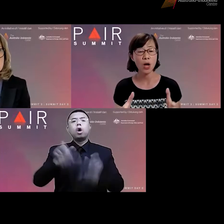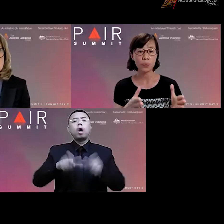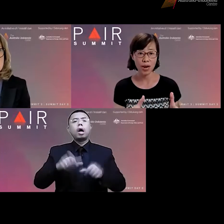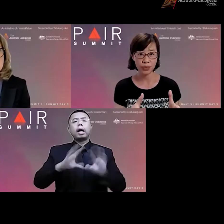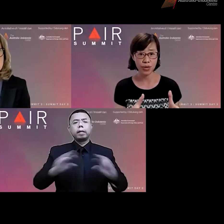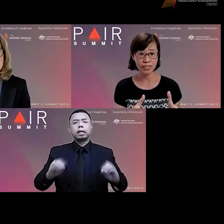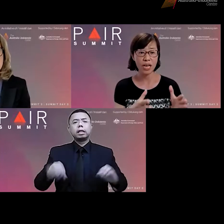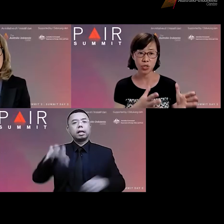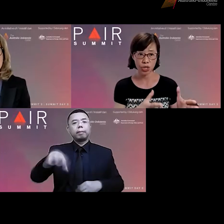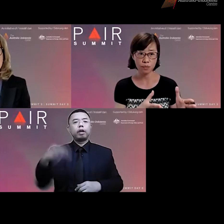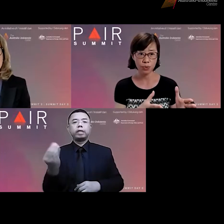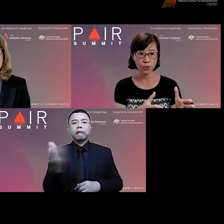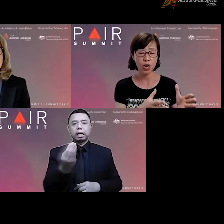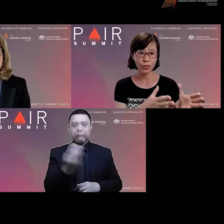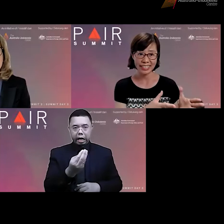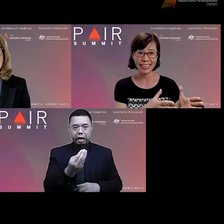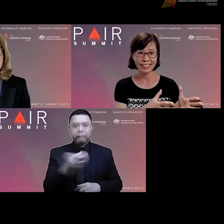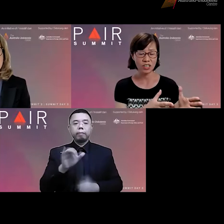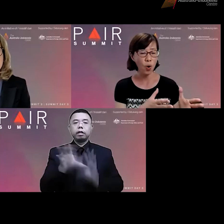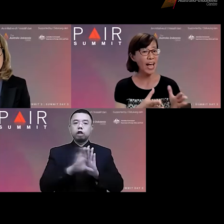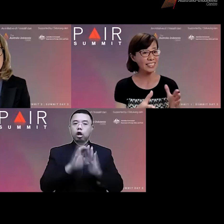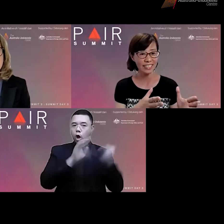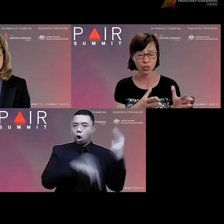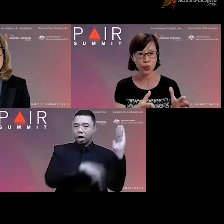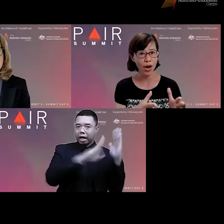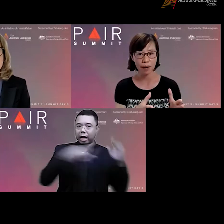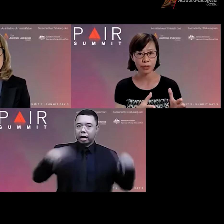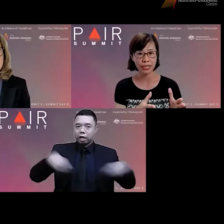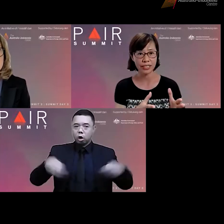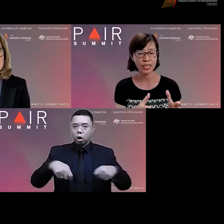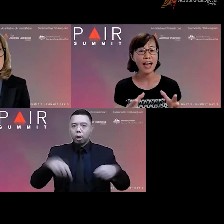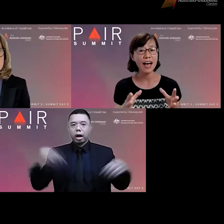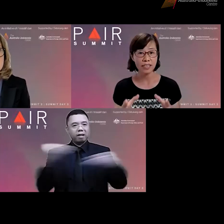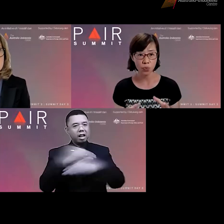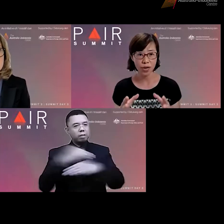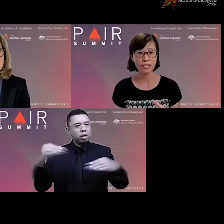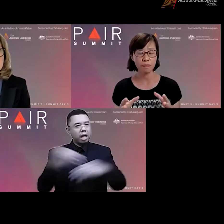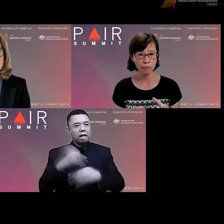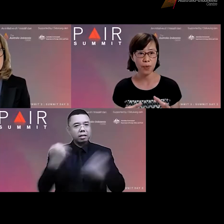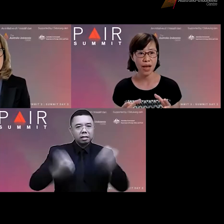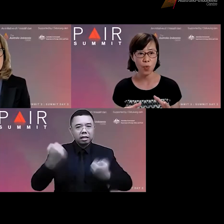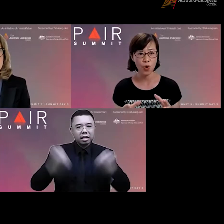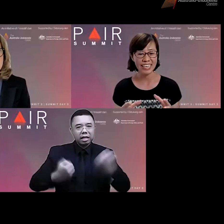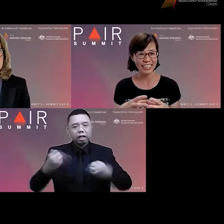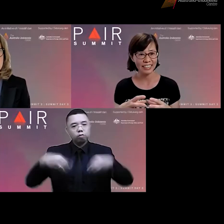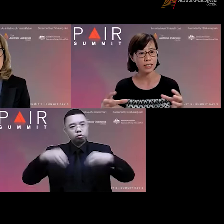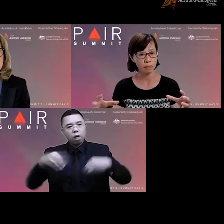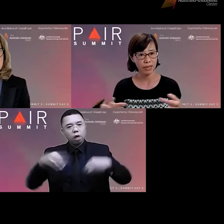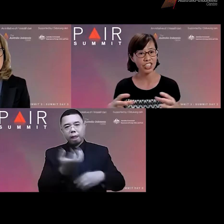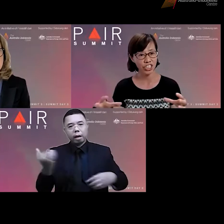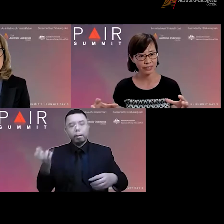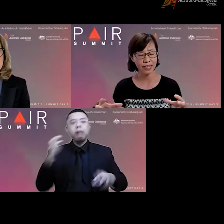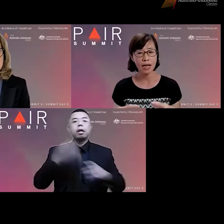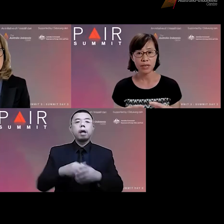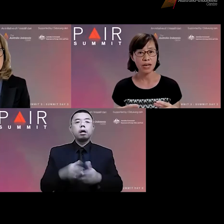hotel, restaurants, transport, retailing, or any tour operator, as well as people that are working in the